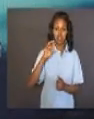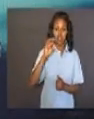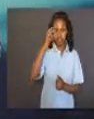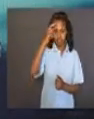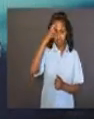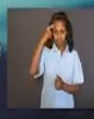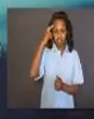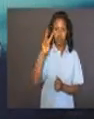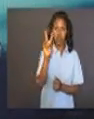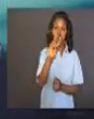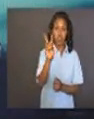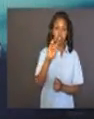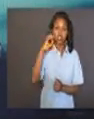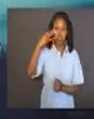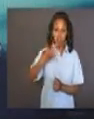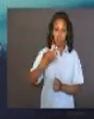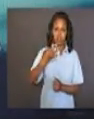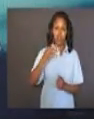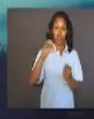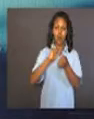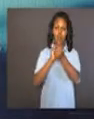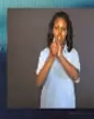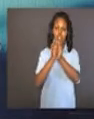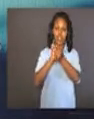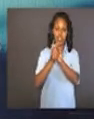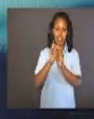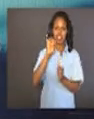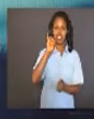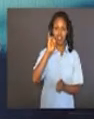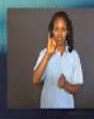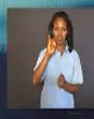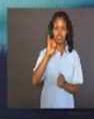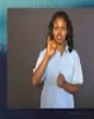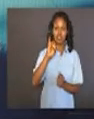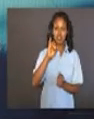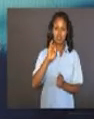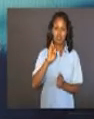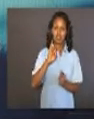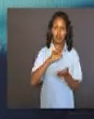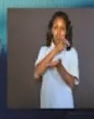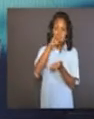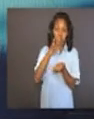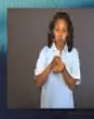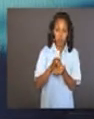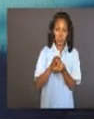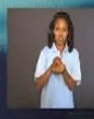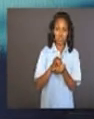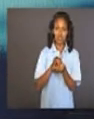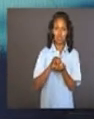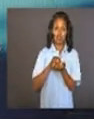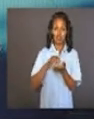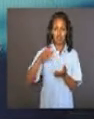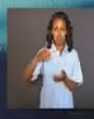because the voltage of an alternating current varies between a